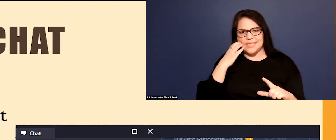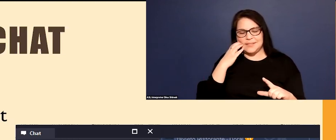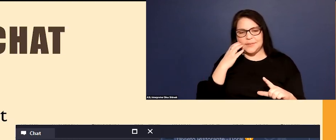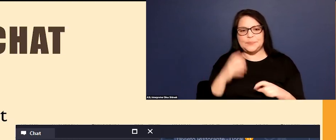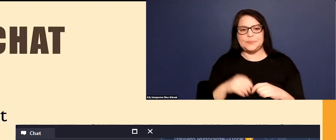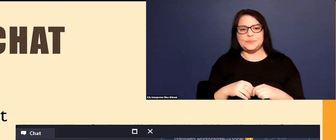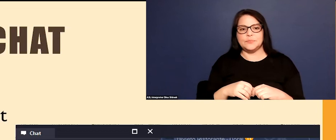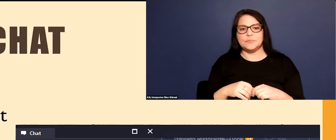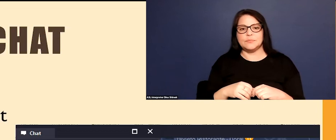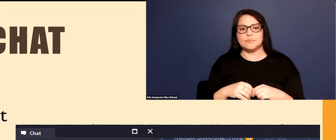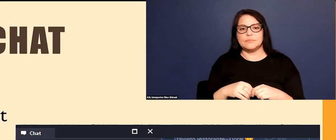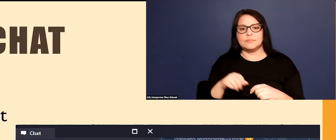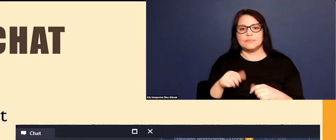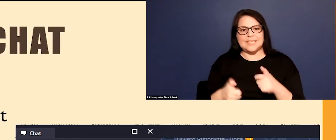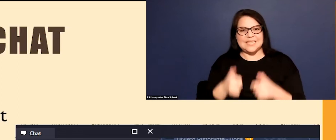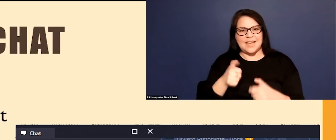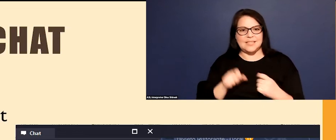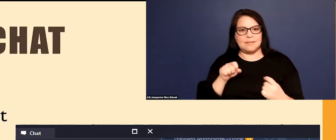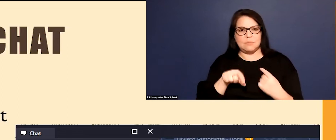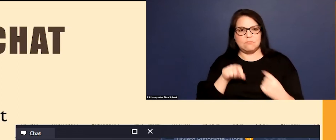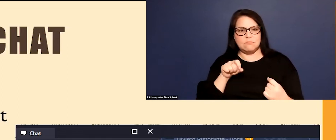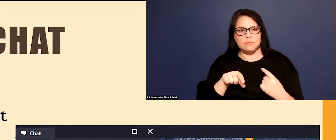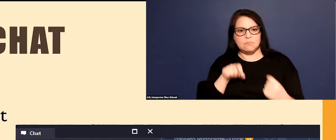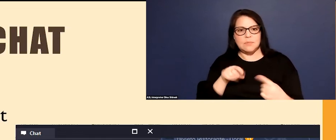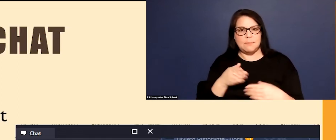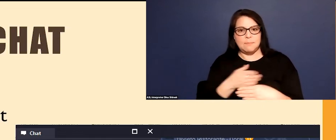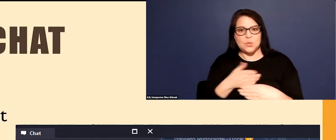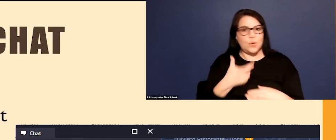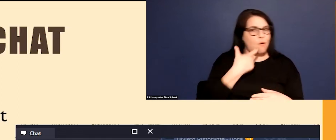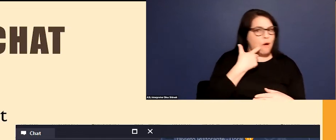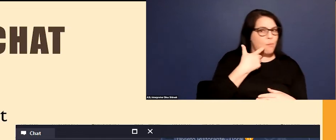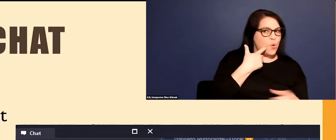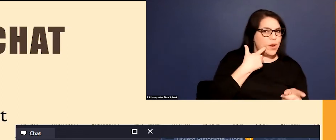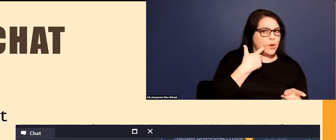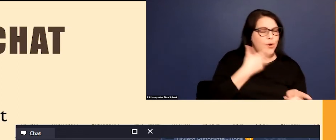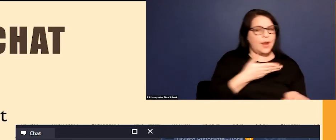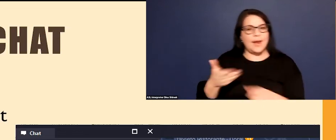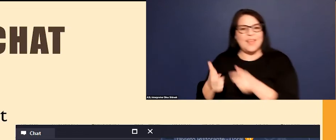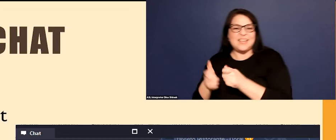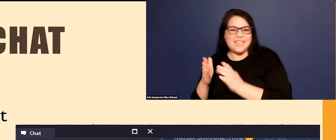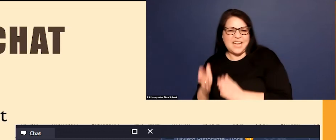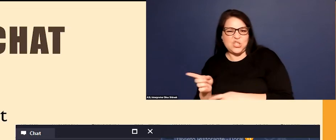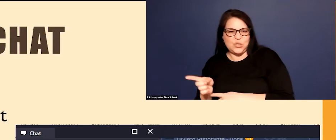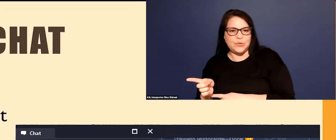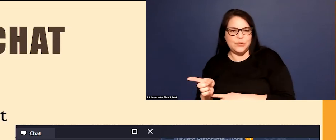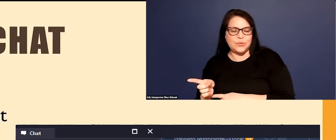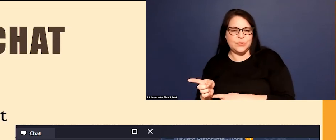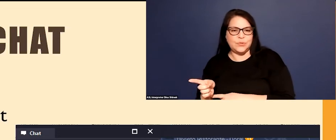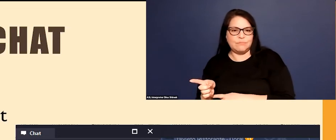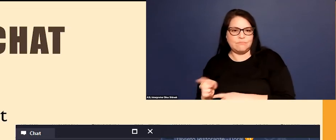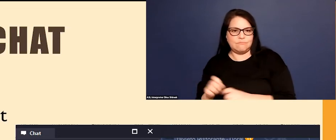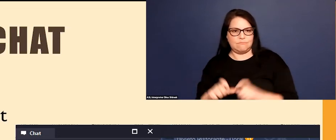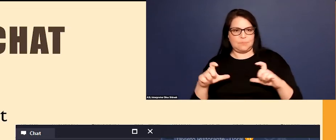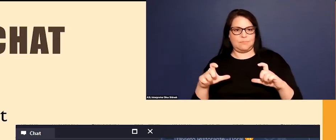A text conversation between the operator and the texter appears on